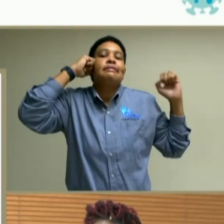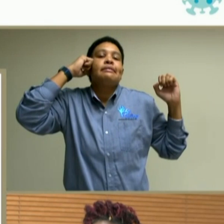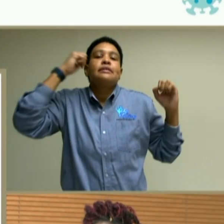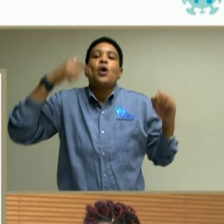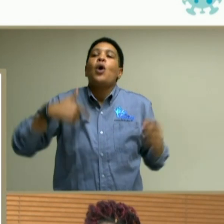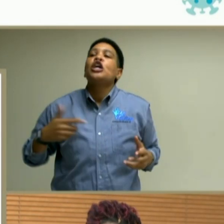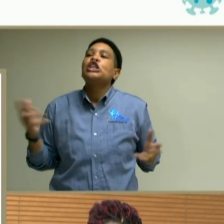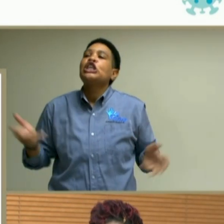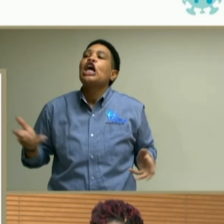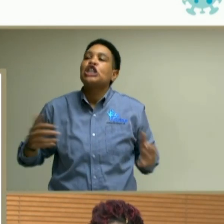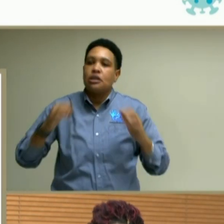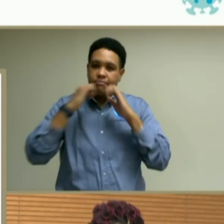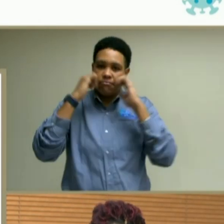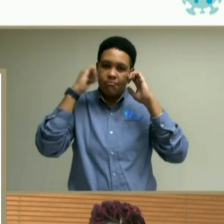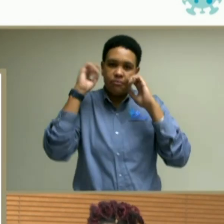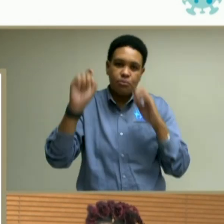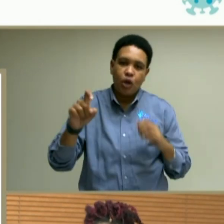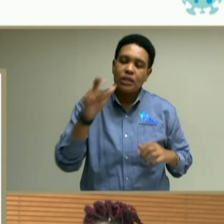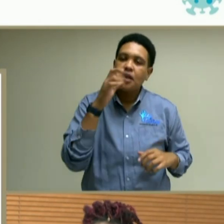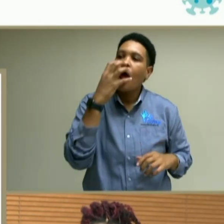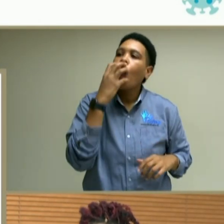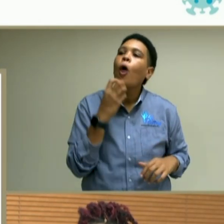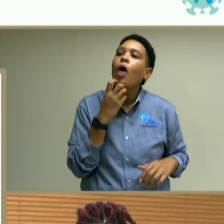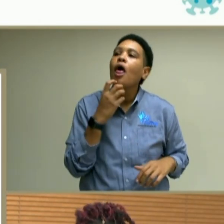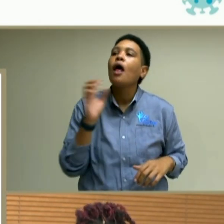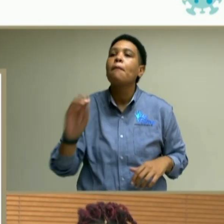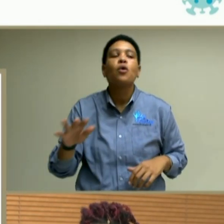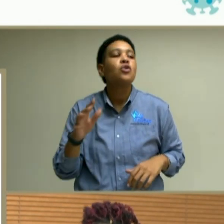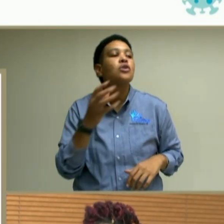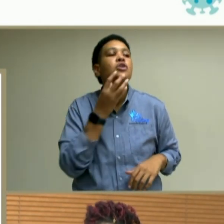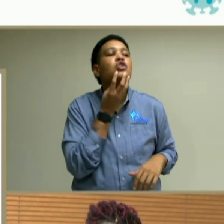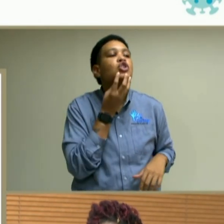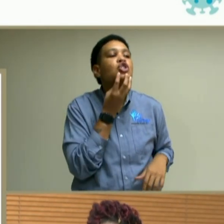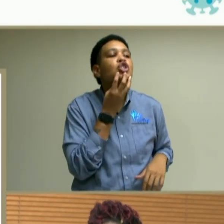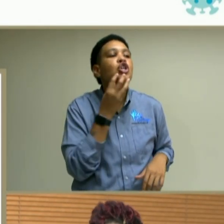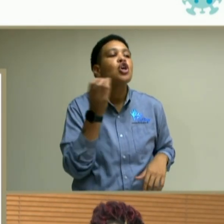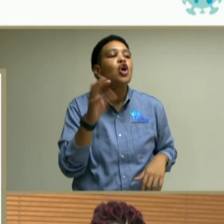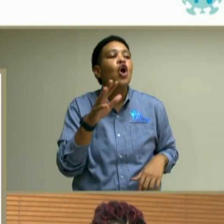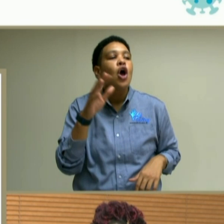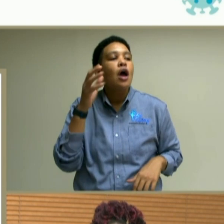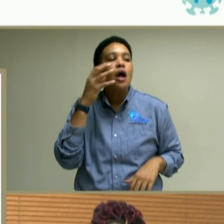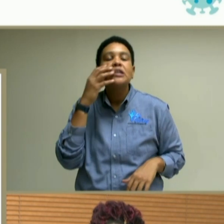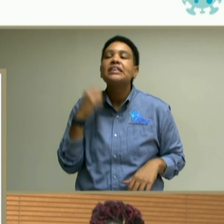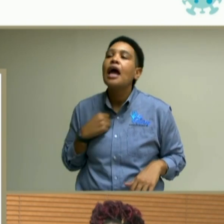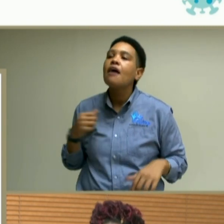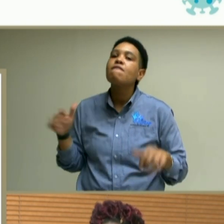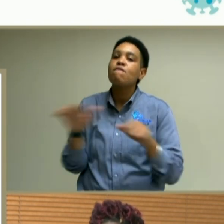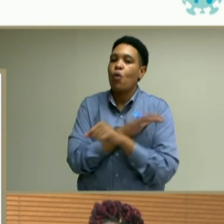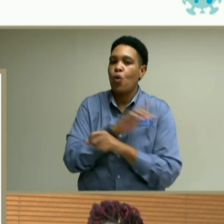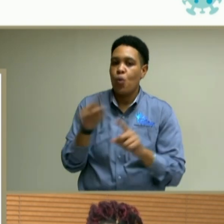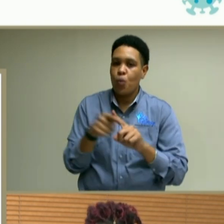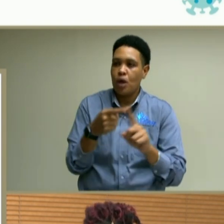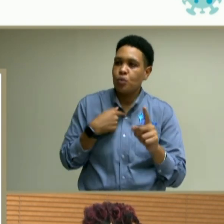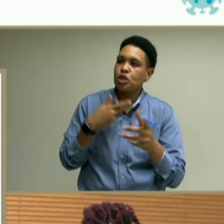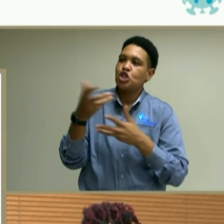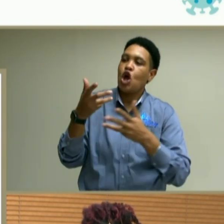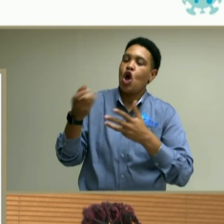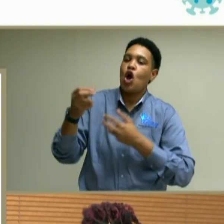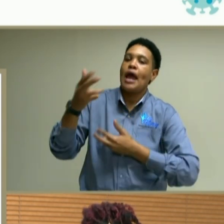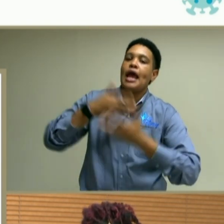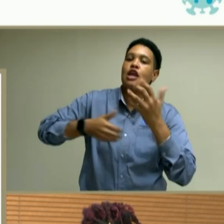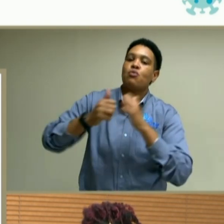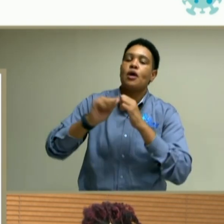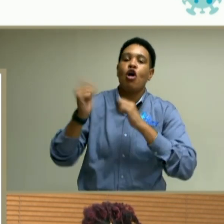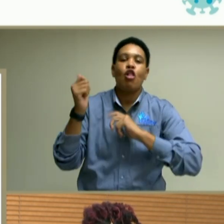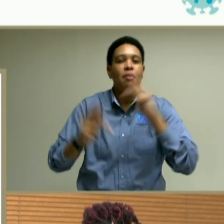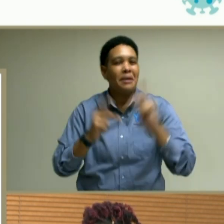on while we're speaking and not removing it, like putting it underneath the chin or taking it off completely when we're talking and interacting